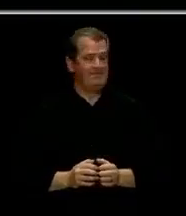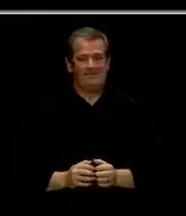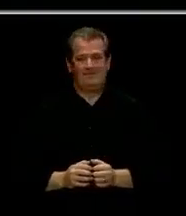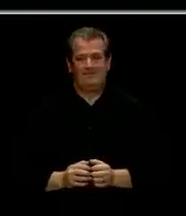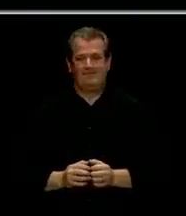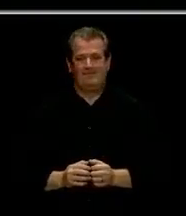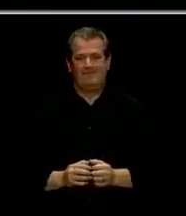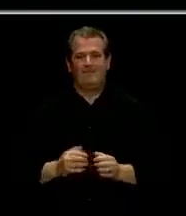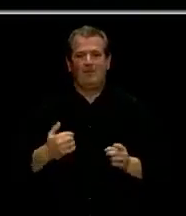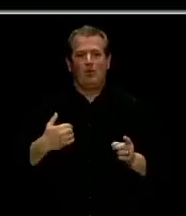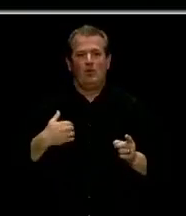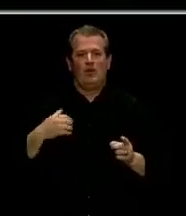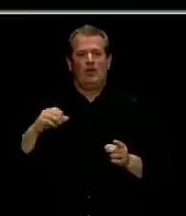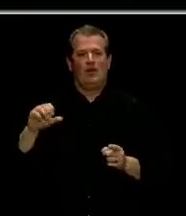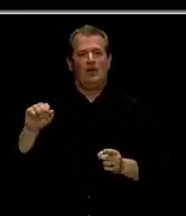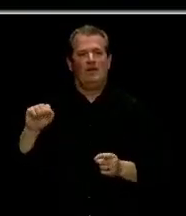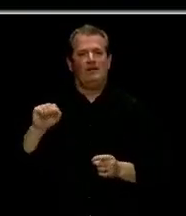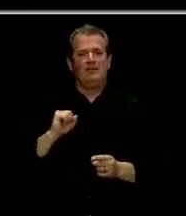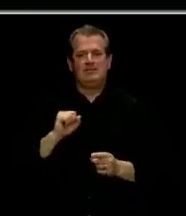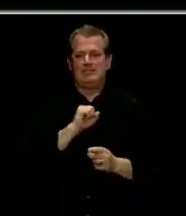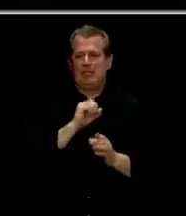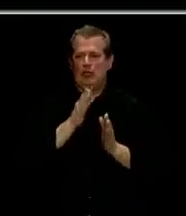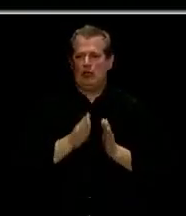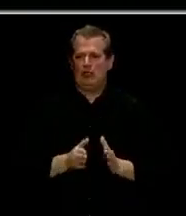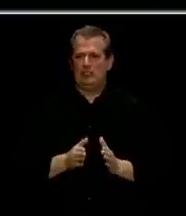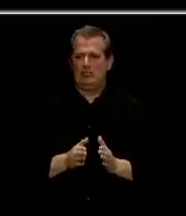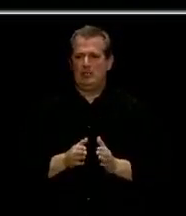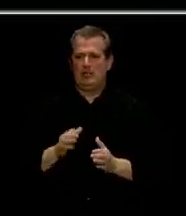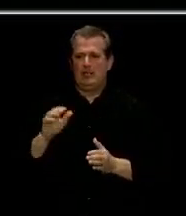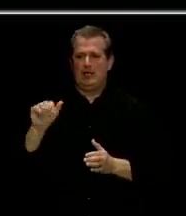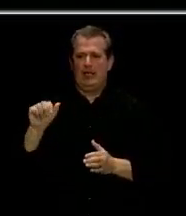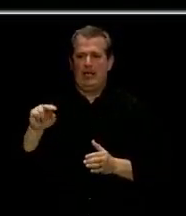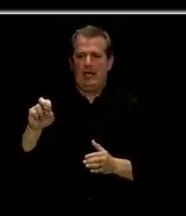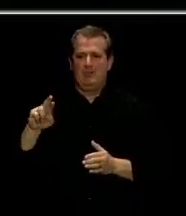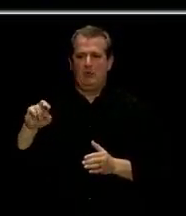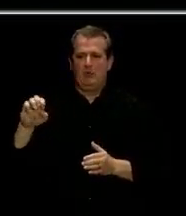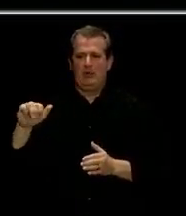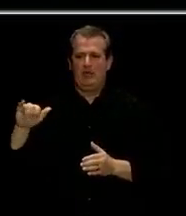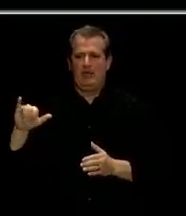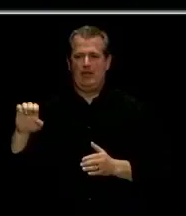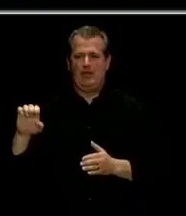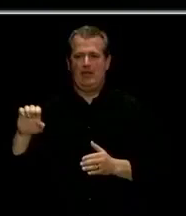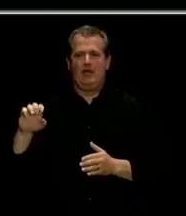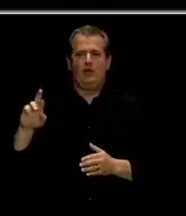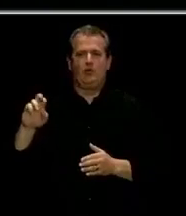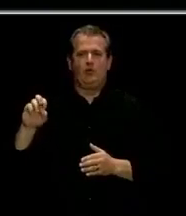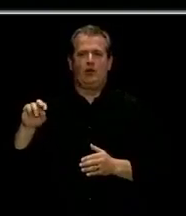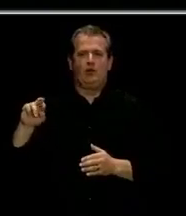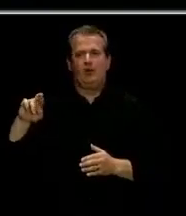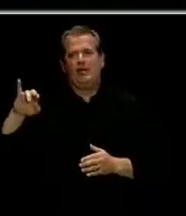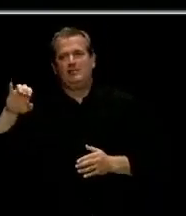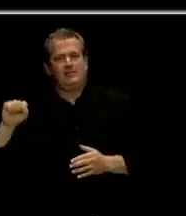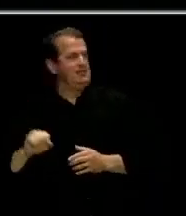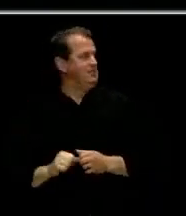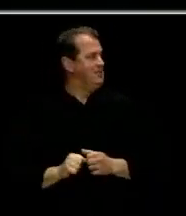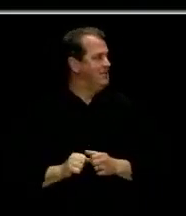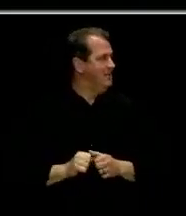I know Senator Ana Maria Rodriguez. Did she get here yet? She.